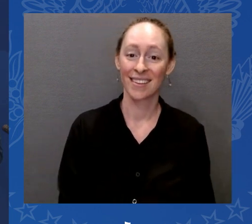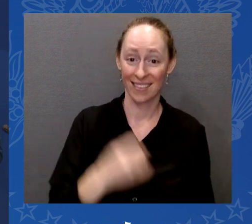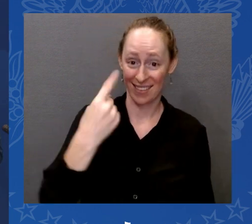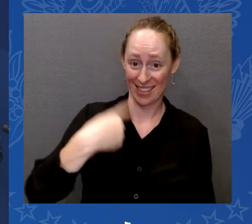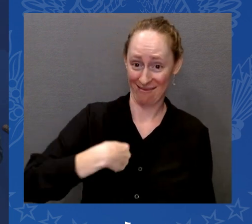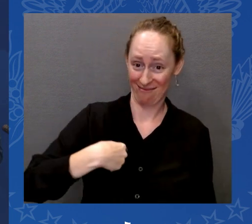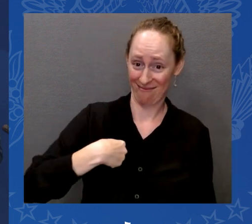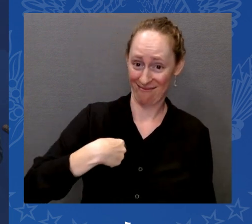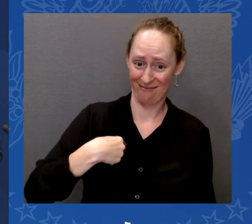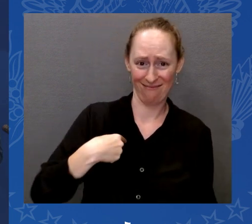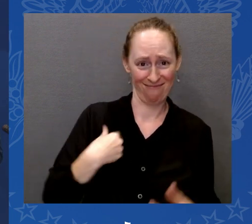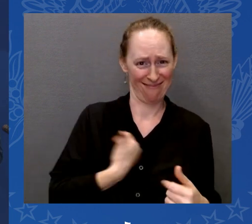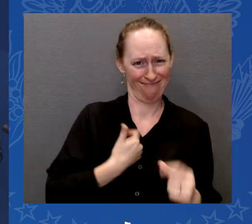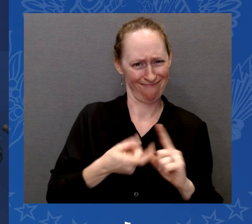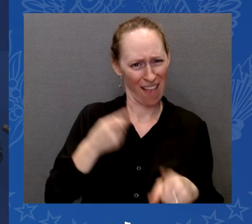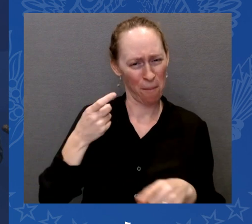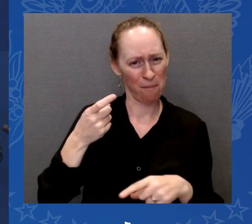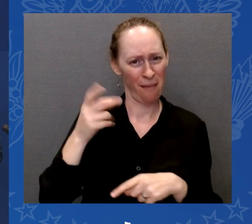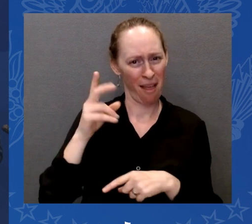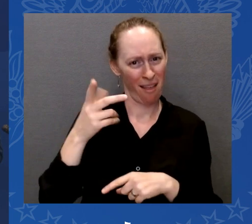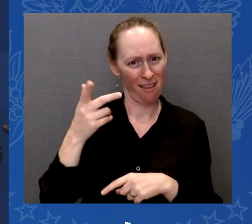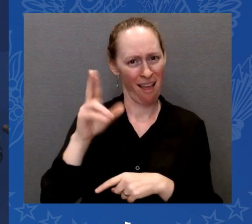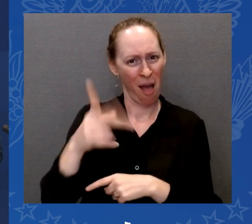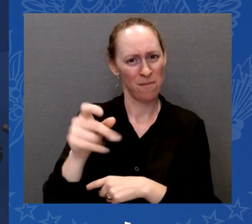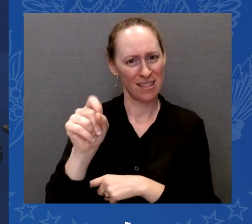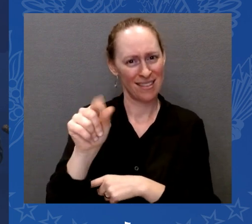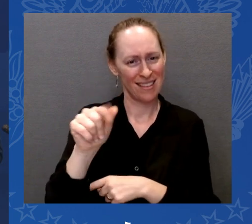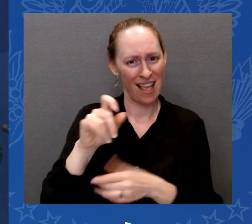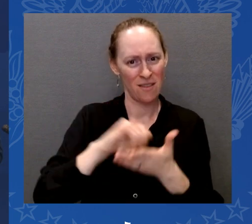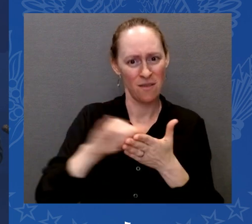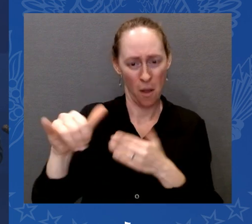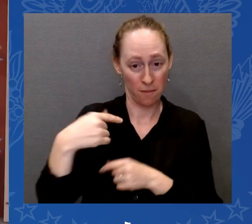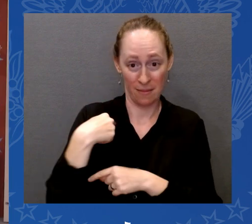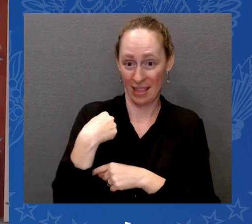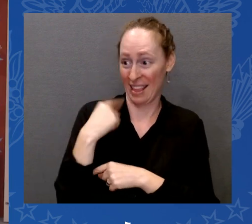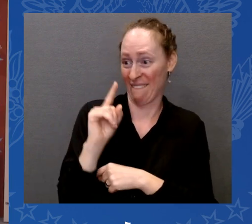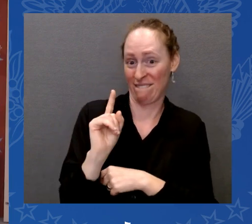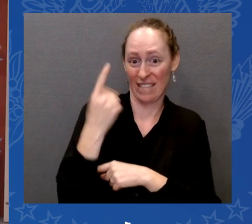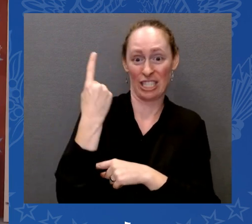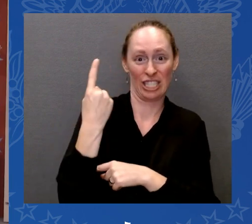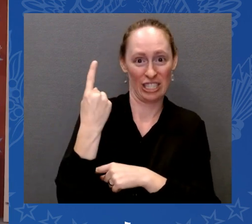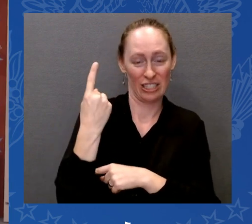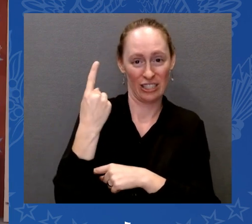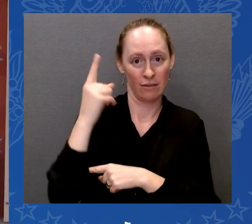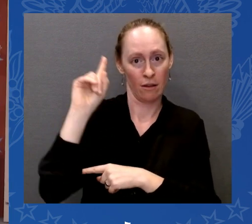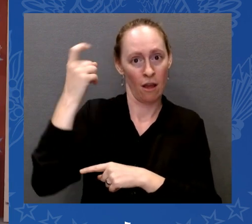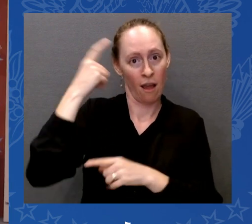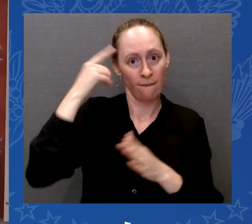first upstate governor in 100 years. I know upstate New York.